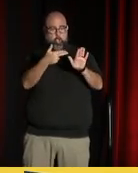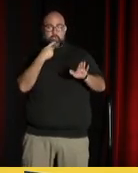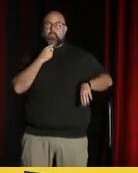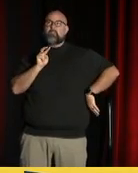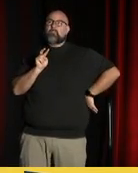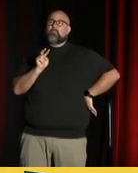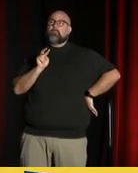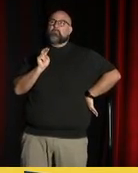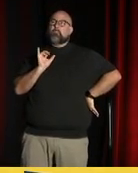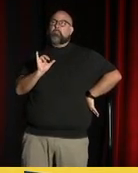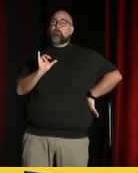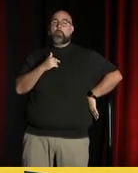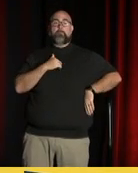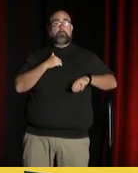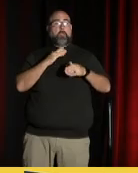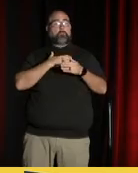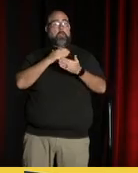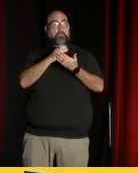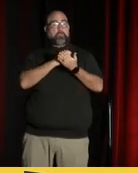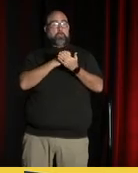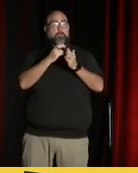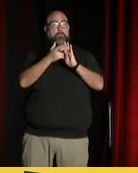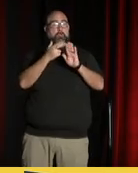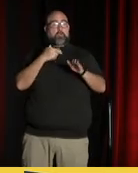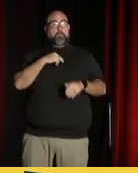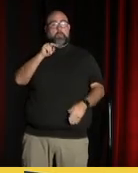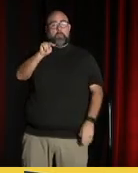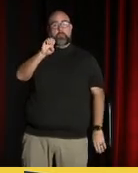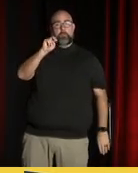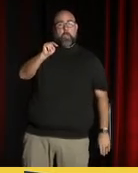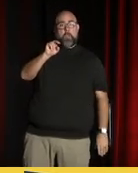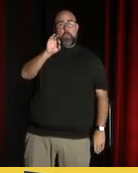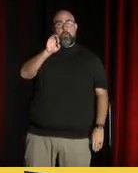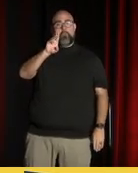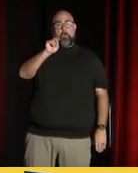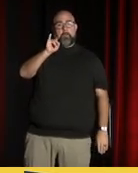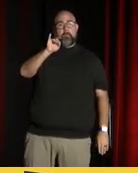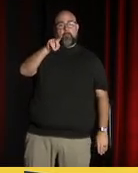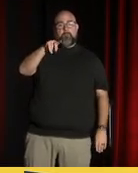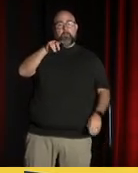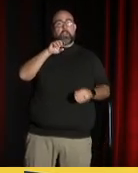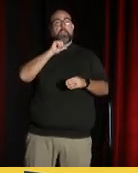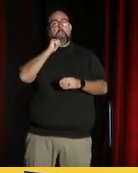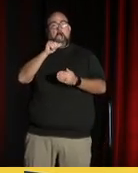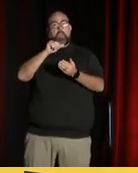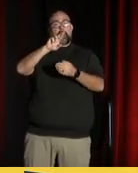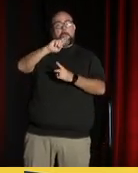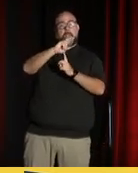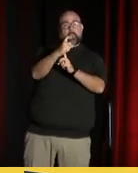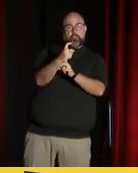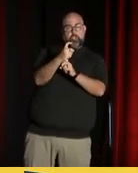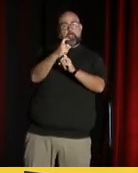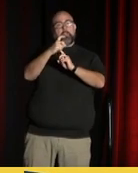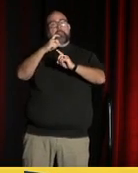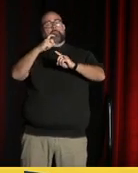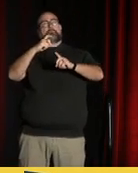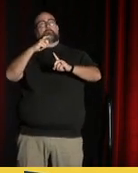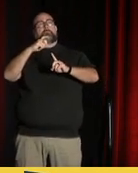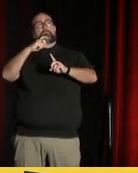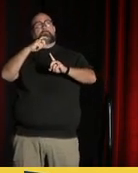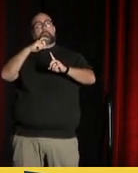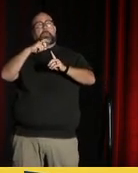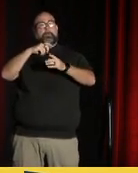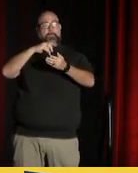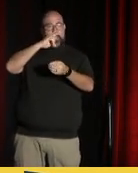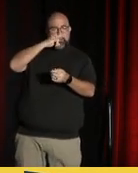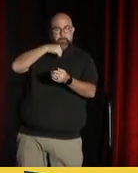oh. I teach a course on the non-pharmacologic application of magic tricks in pediatric sedation outside